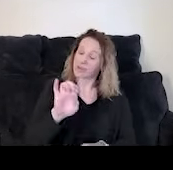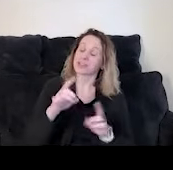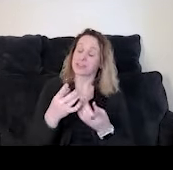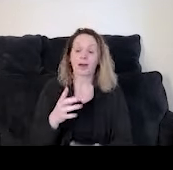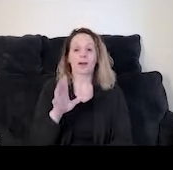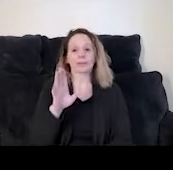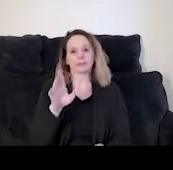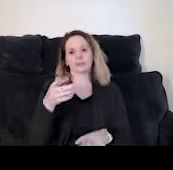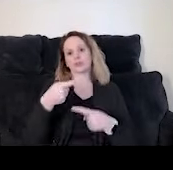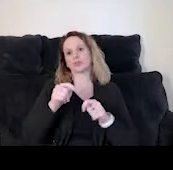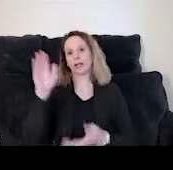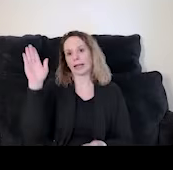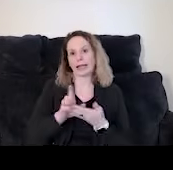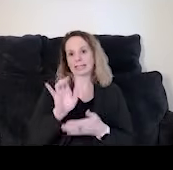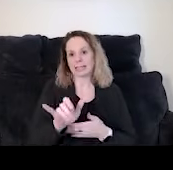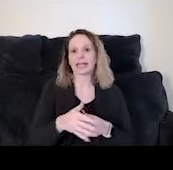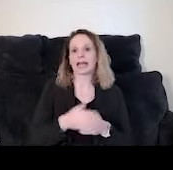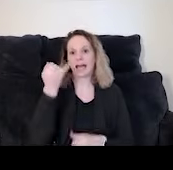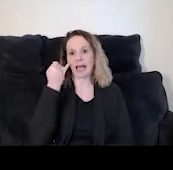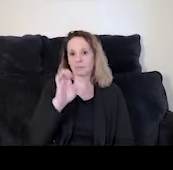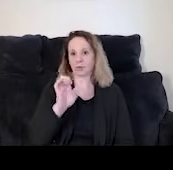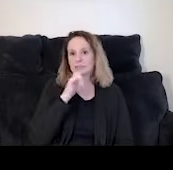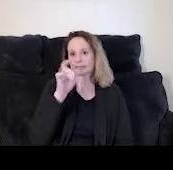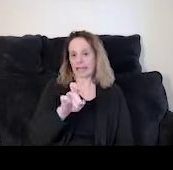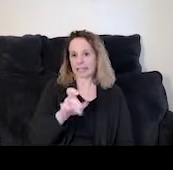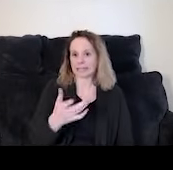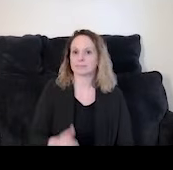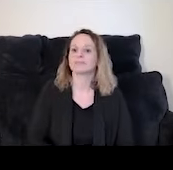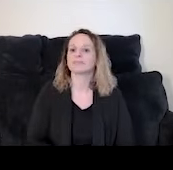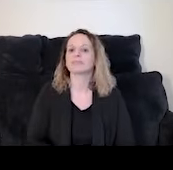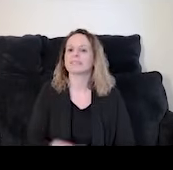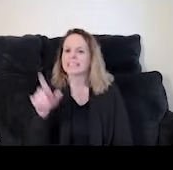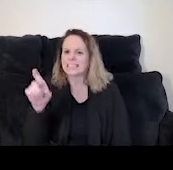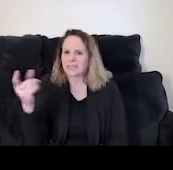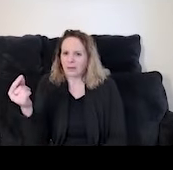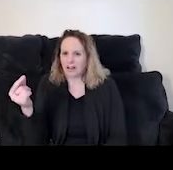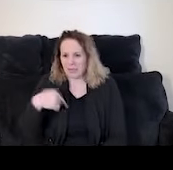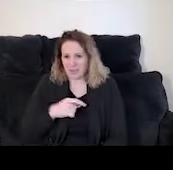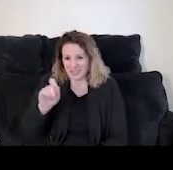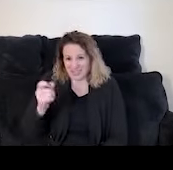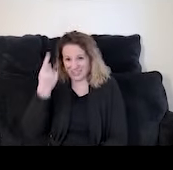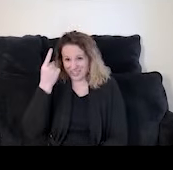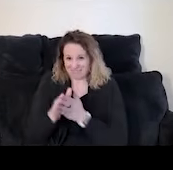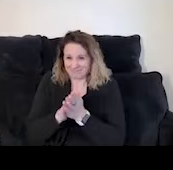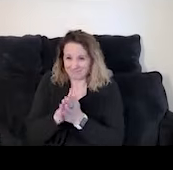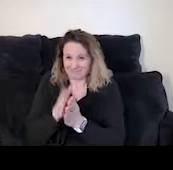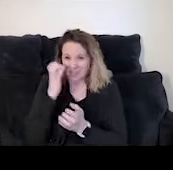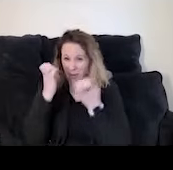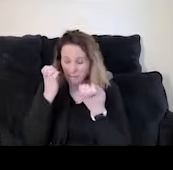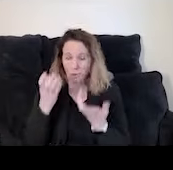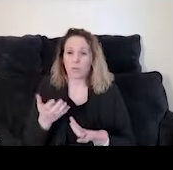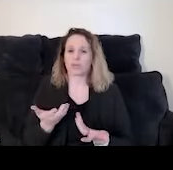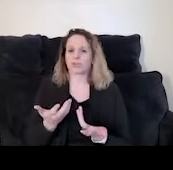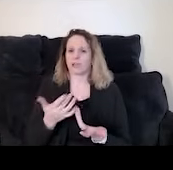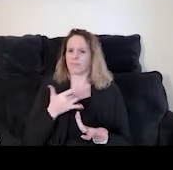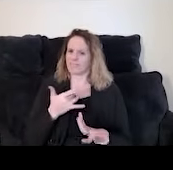that care in emergency departments is not what they need. What they really need is for us to understand what's driving their current emotional state. They need